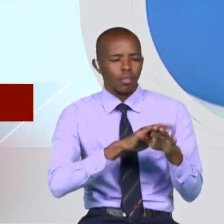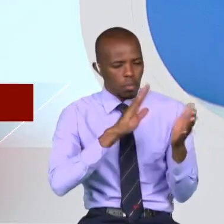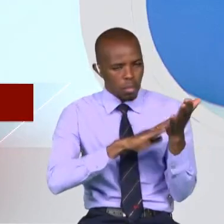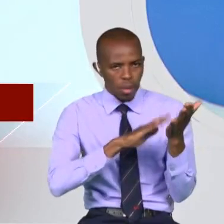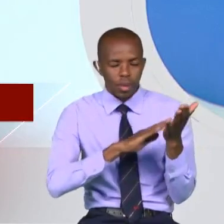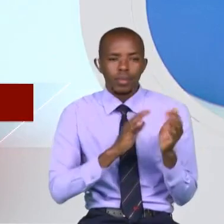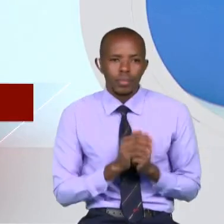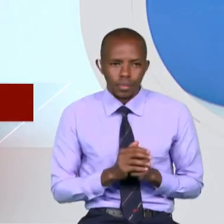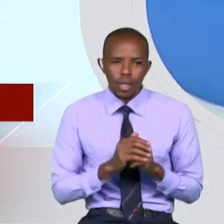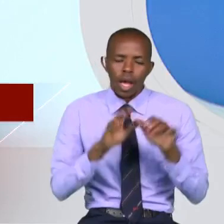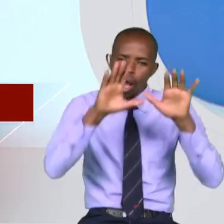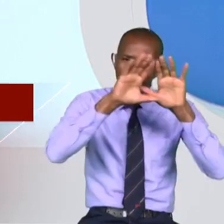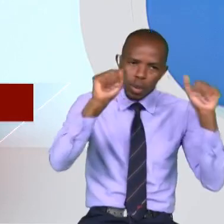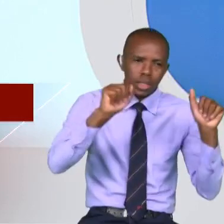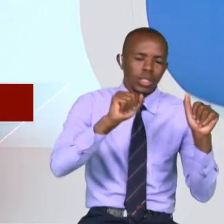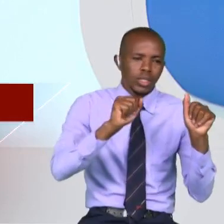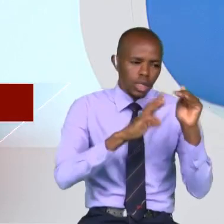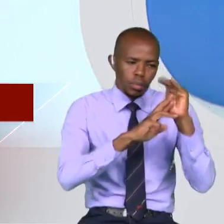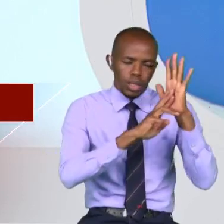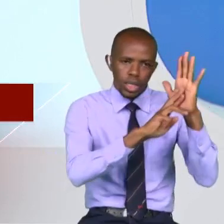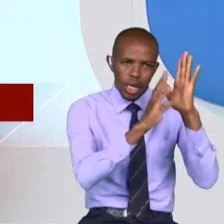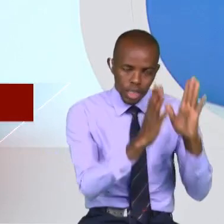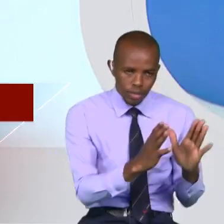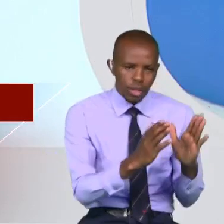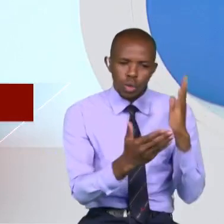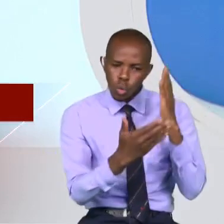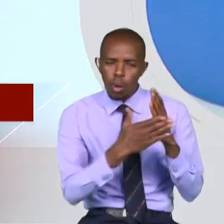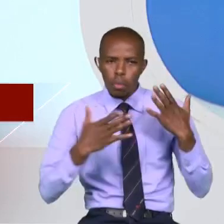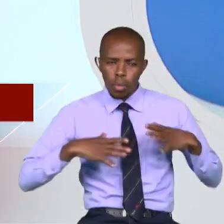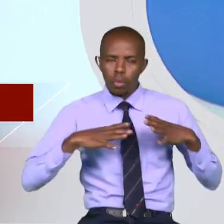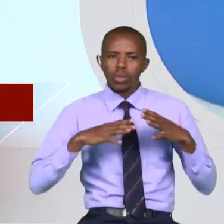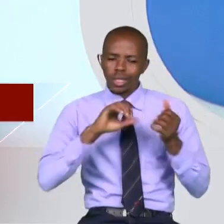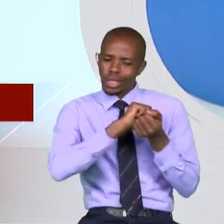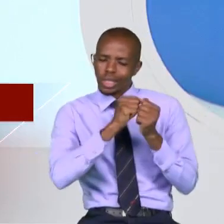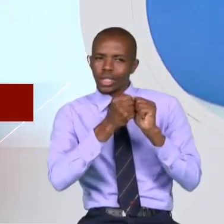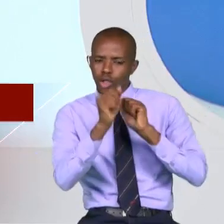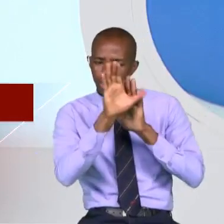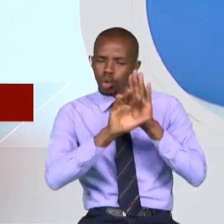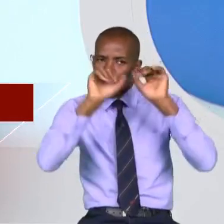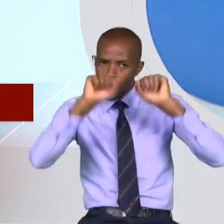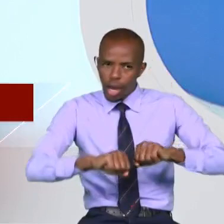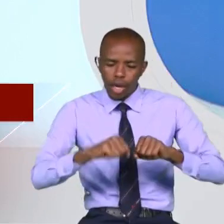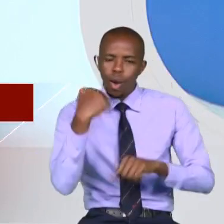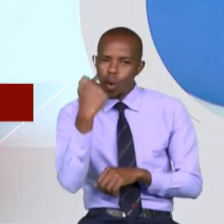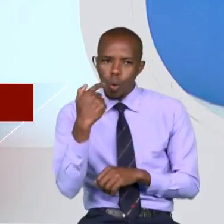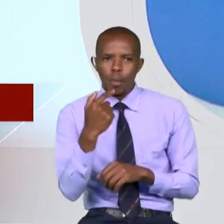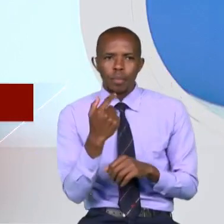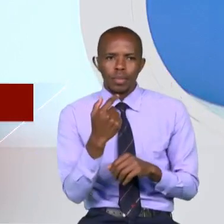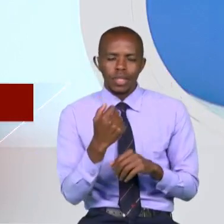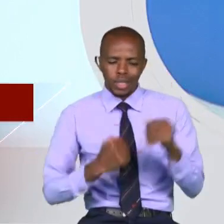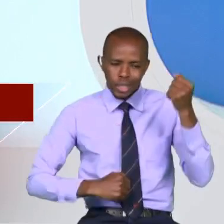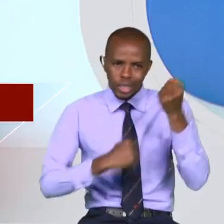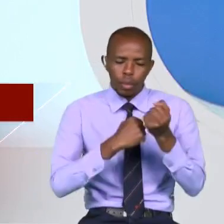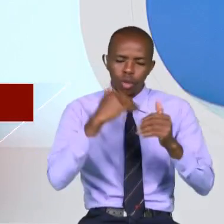The immunity of the president, and also the fact that the people can change the constitution, and who really initiated the